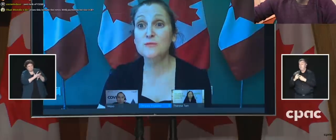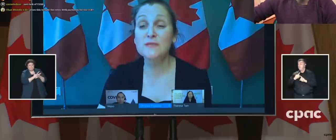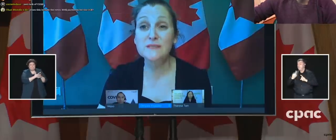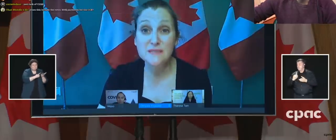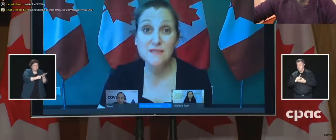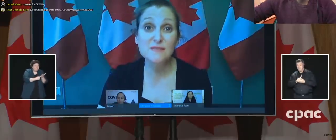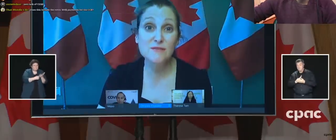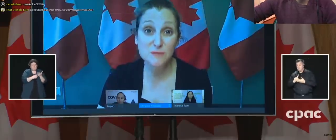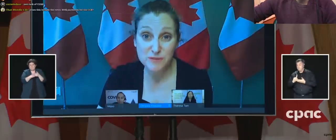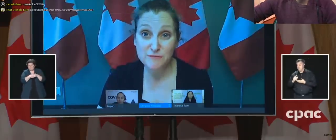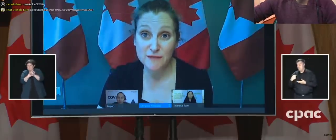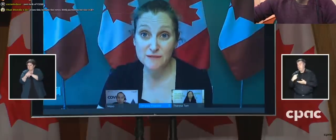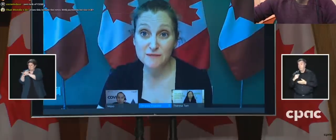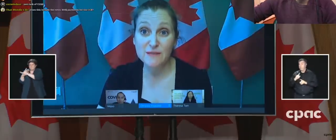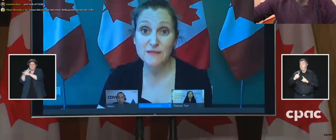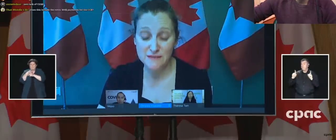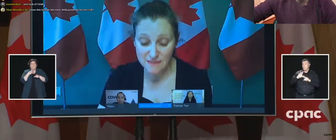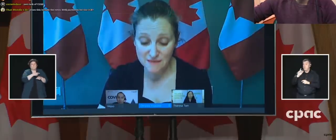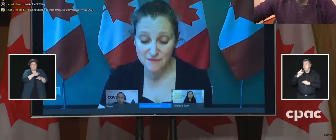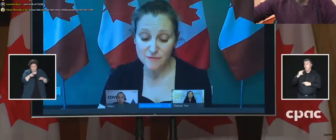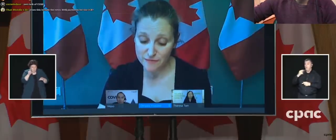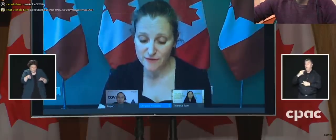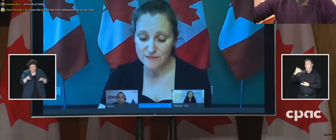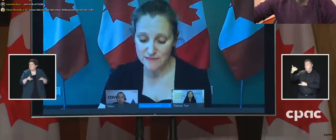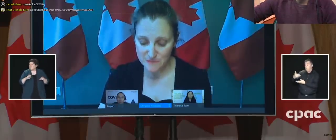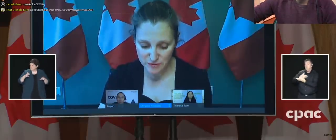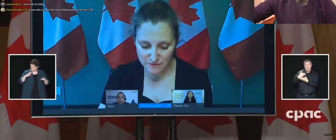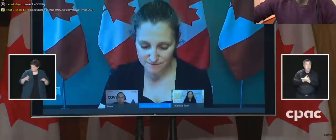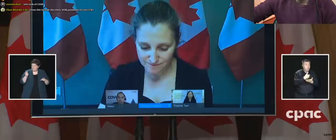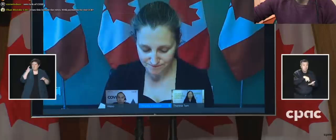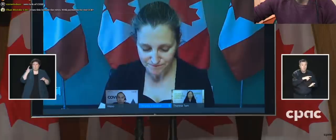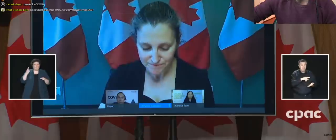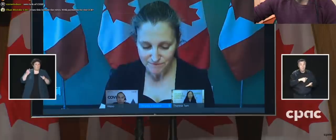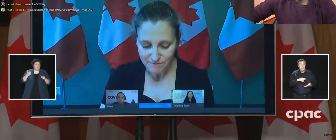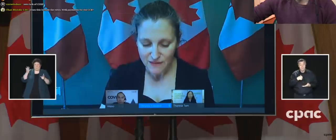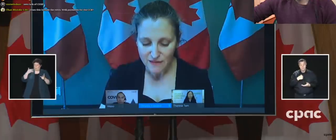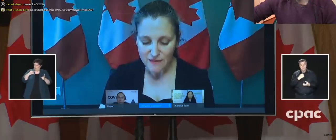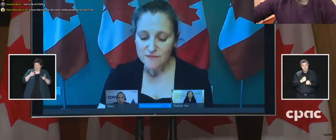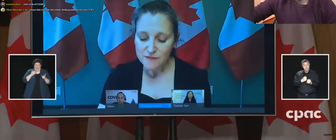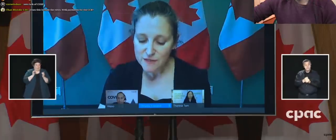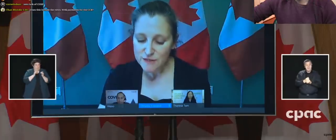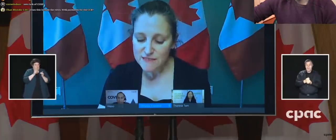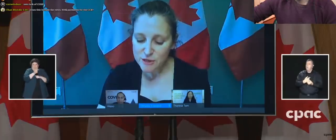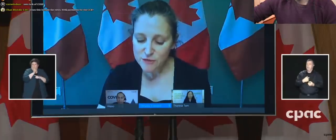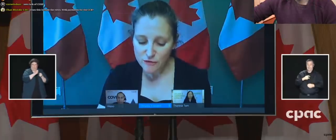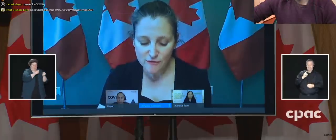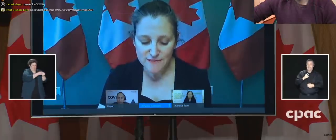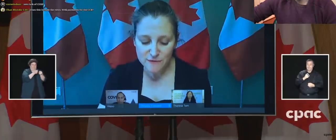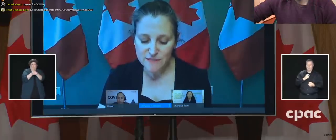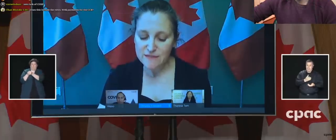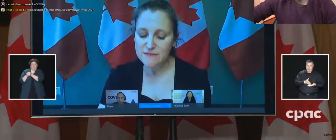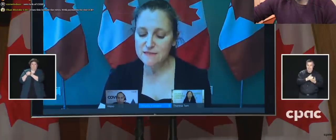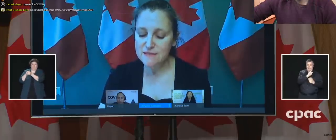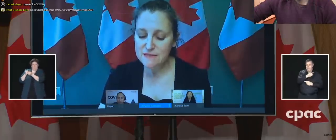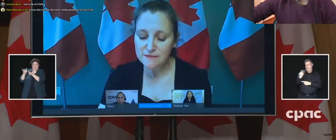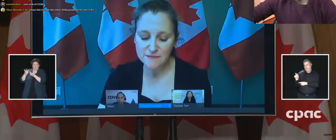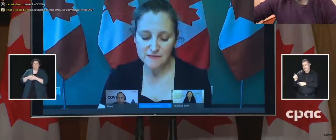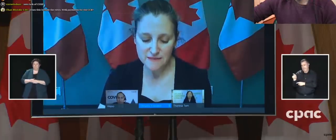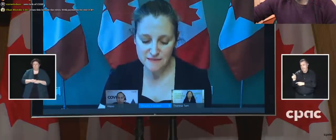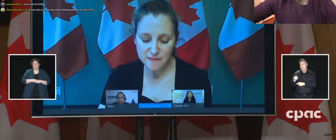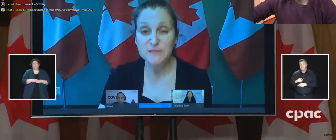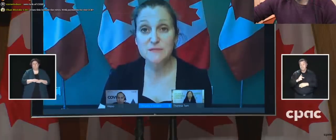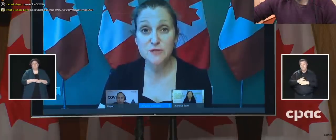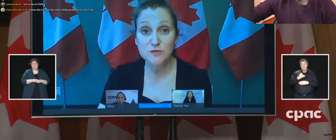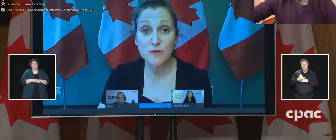supports will continue to be vital until the virus is beaten. The legislation also takes